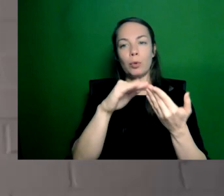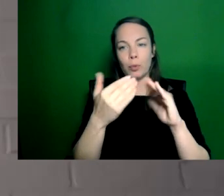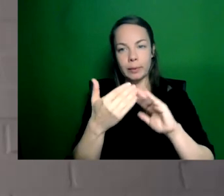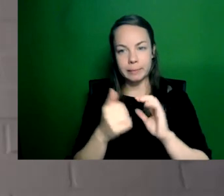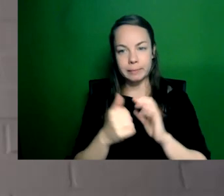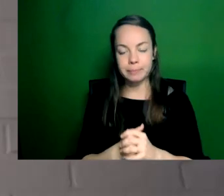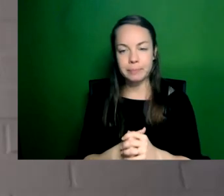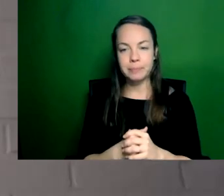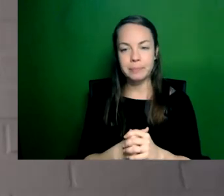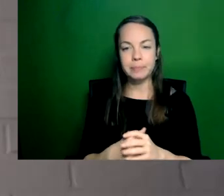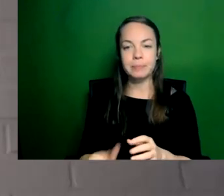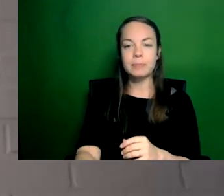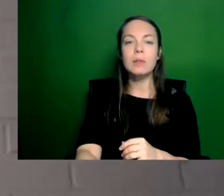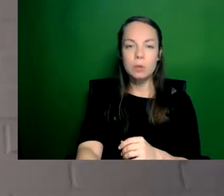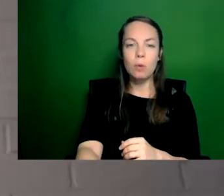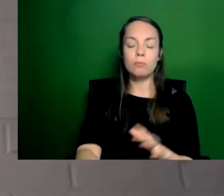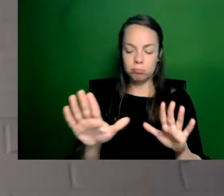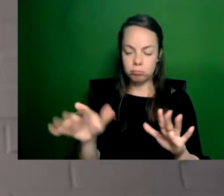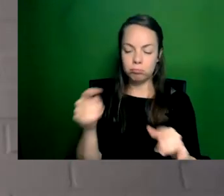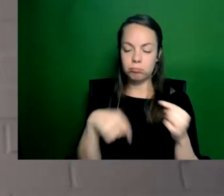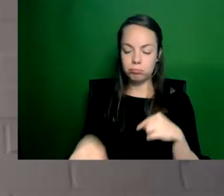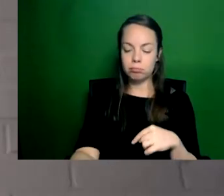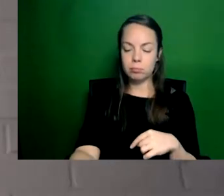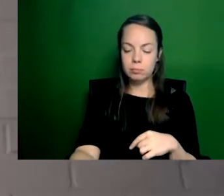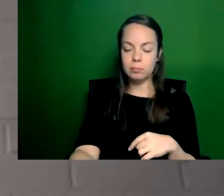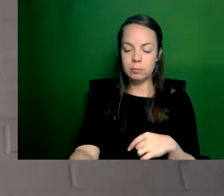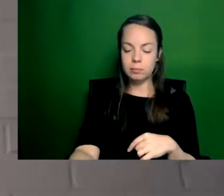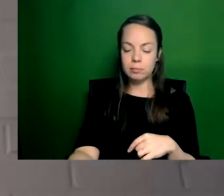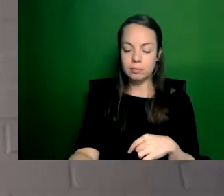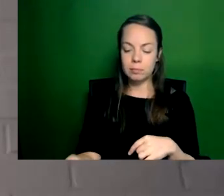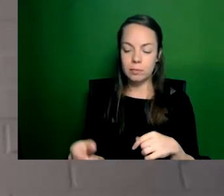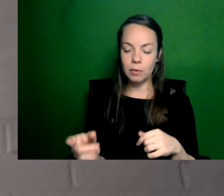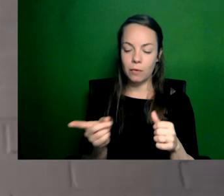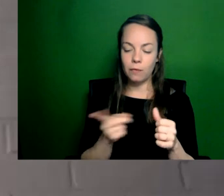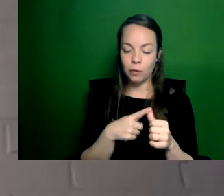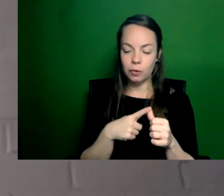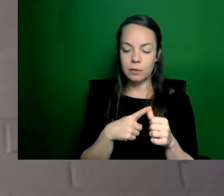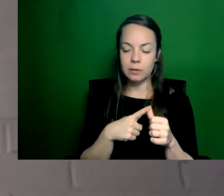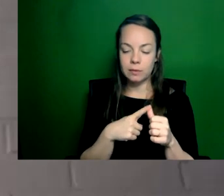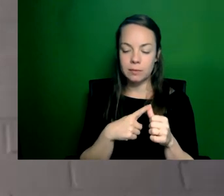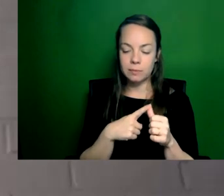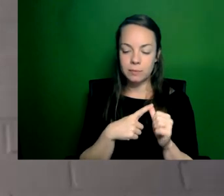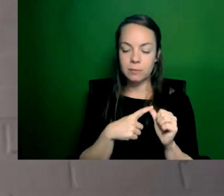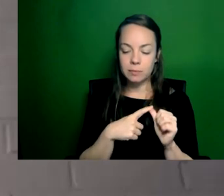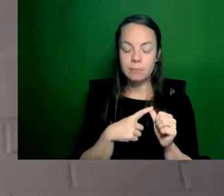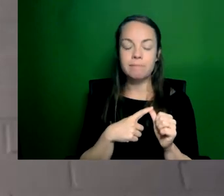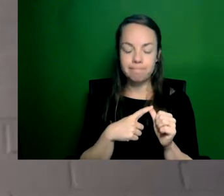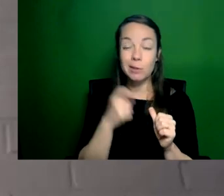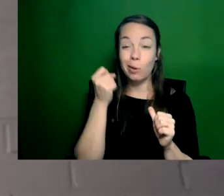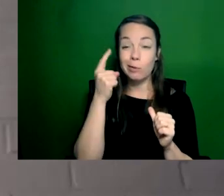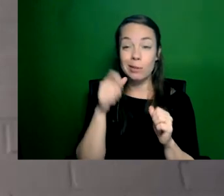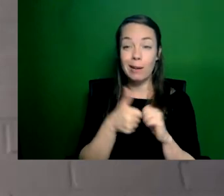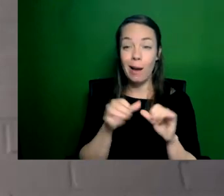thing. So let's just put this first, okay? Because this is where it just has to be. We have to understand the way the systems work,